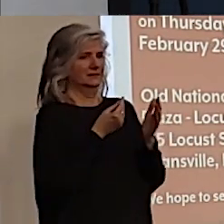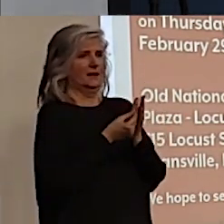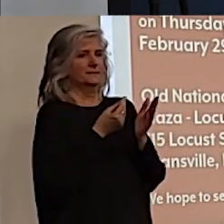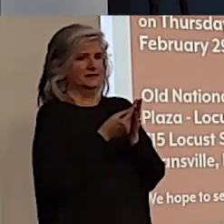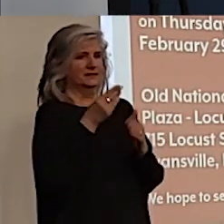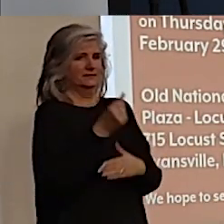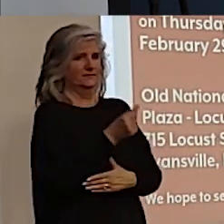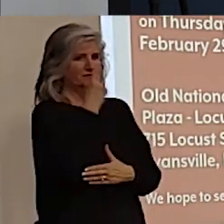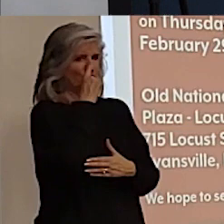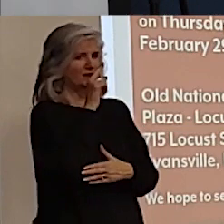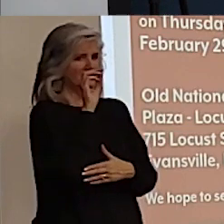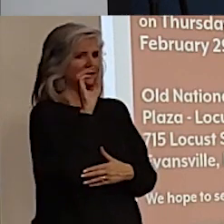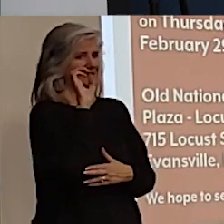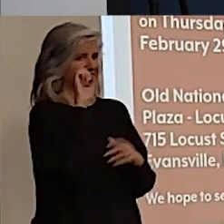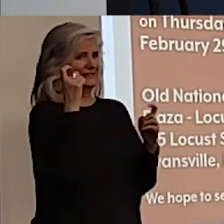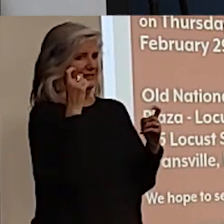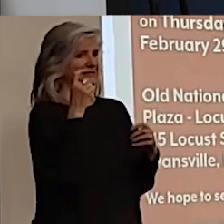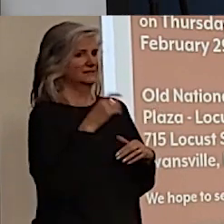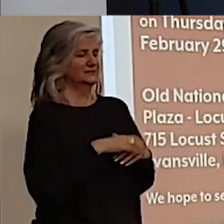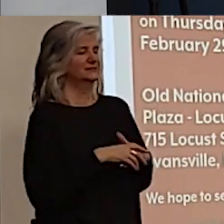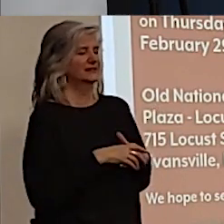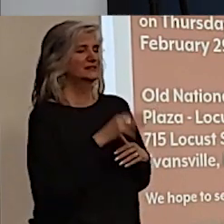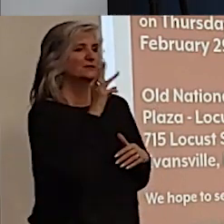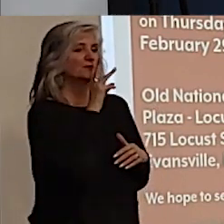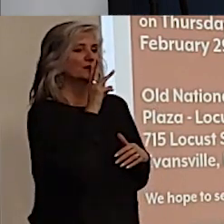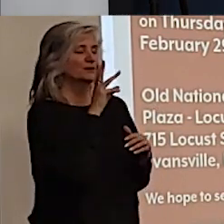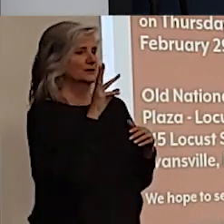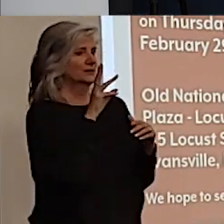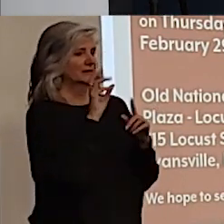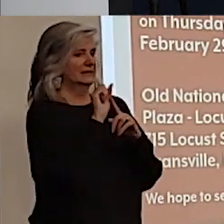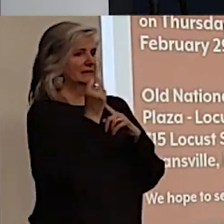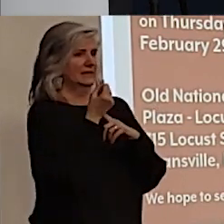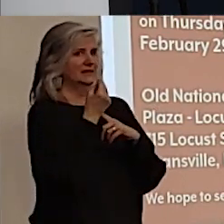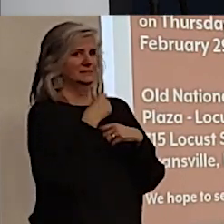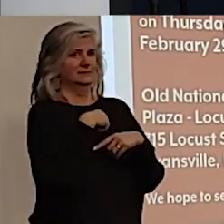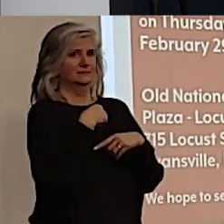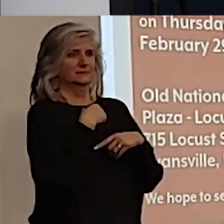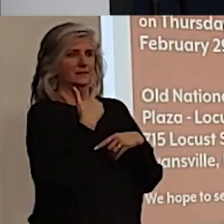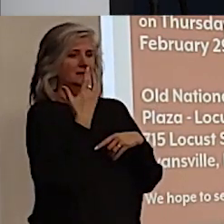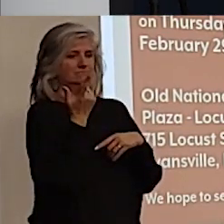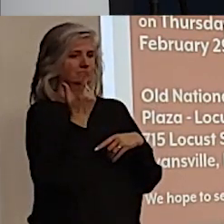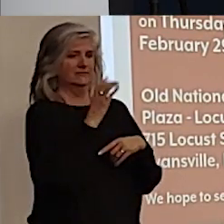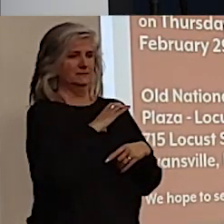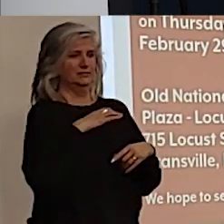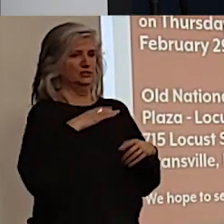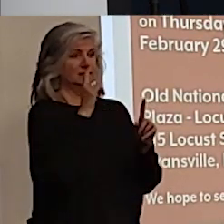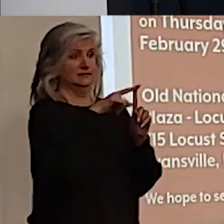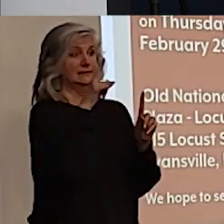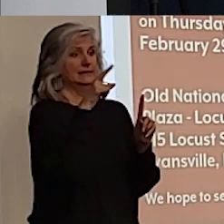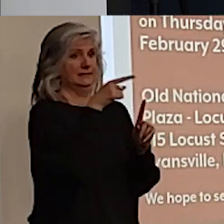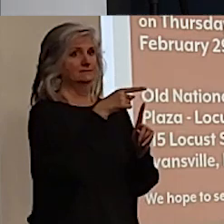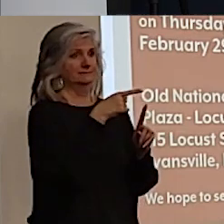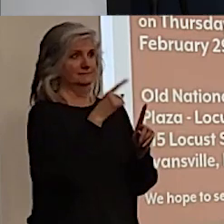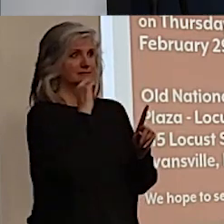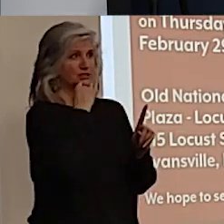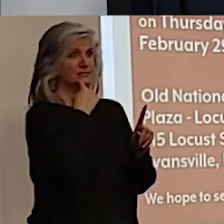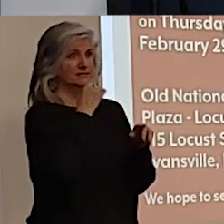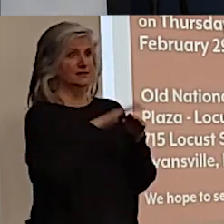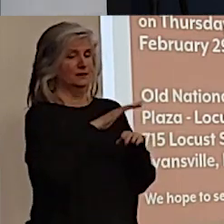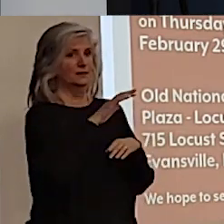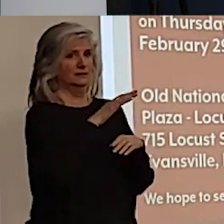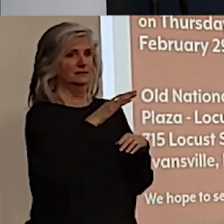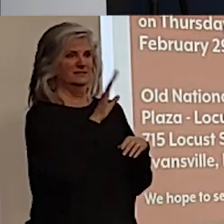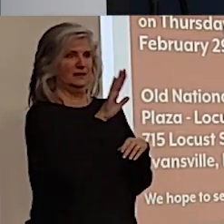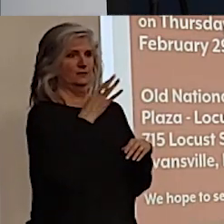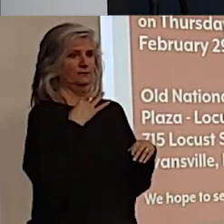And the order just came out in the Indiana American Water rate case, and the commission dinged them significantly on their rate of return and their